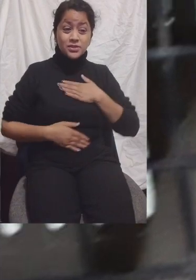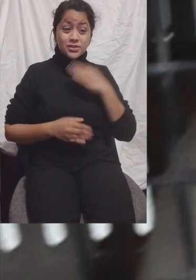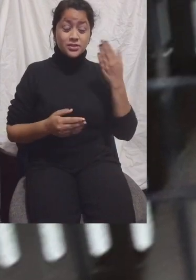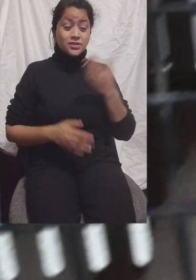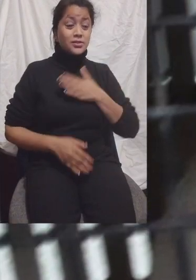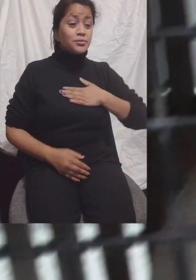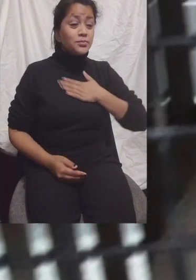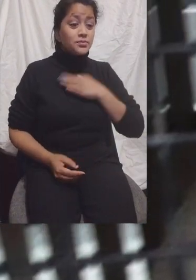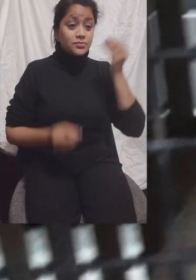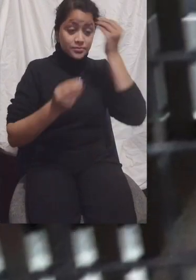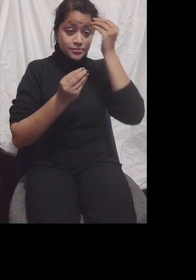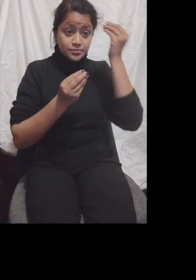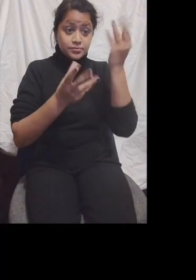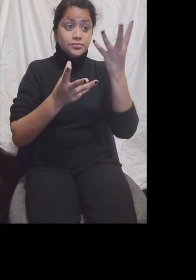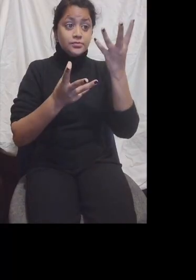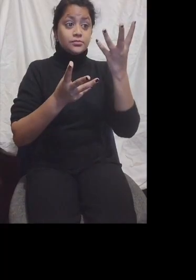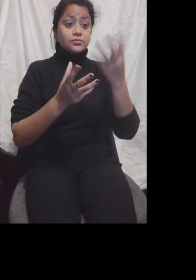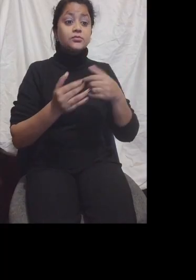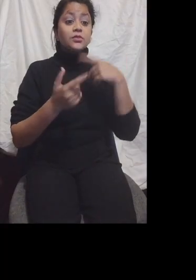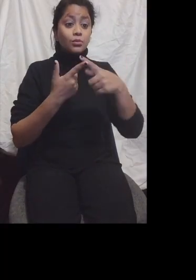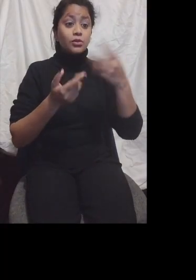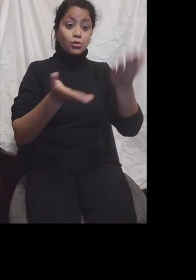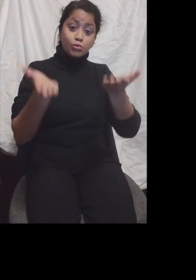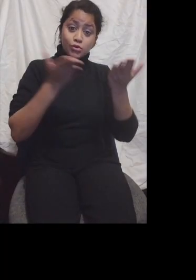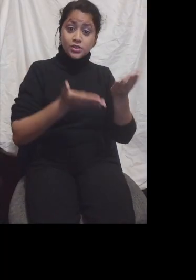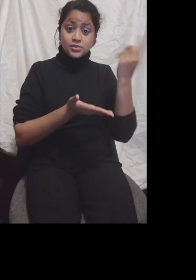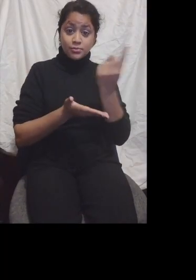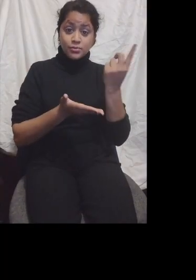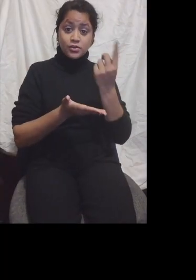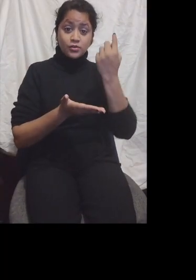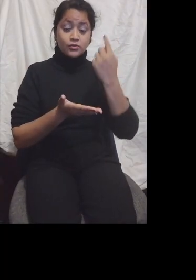know, and we'll normally give you something to bring over.